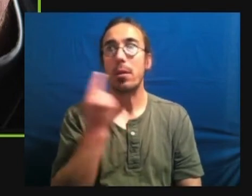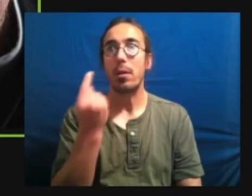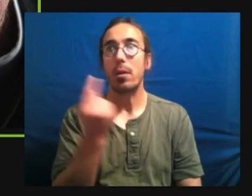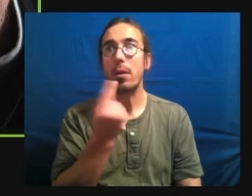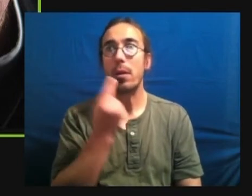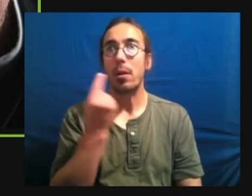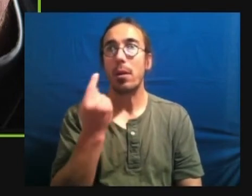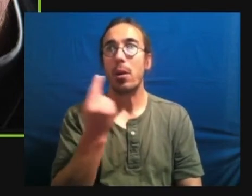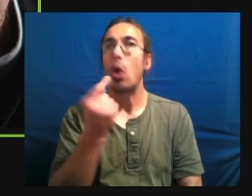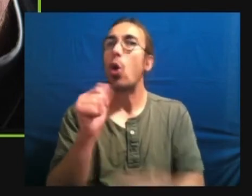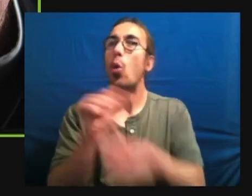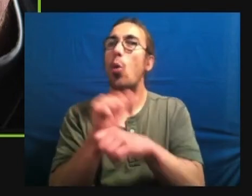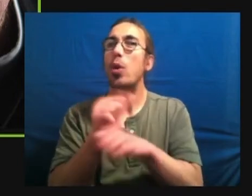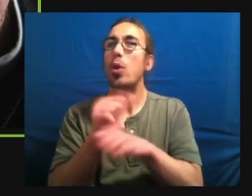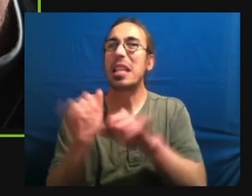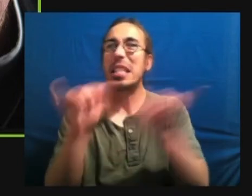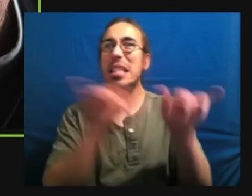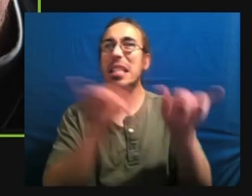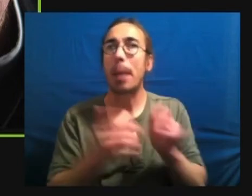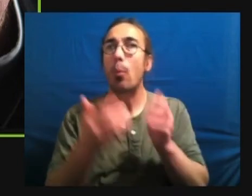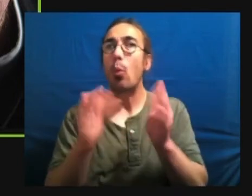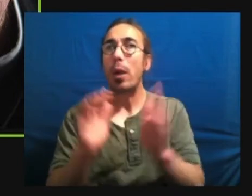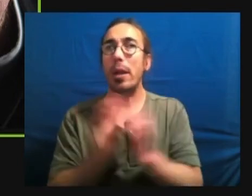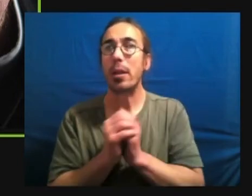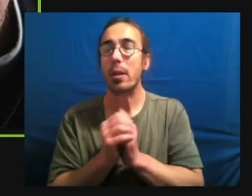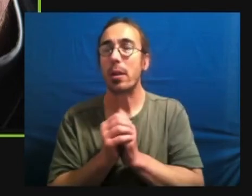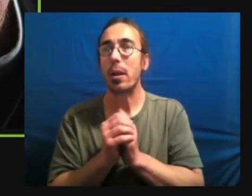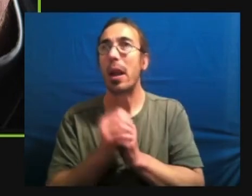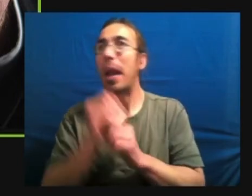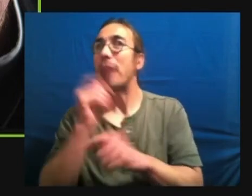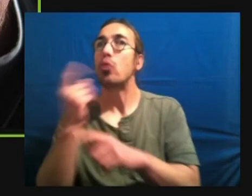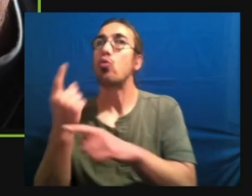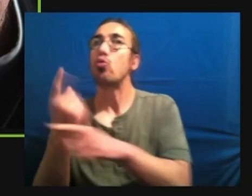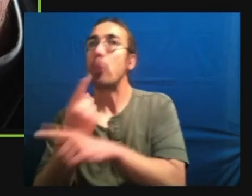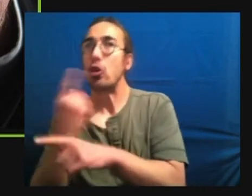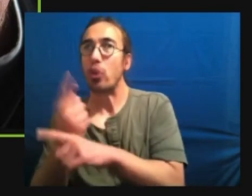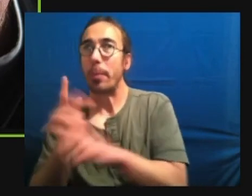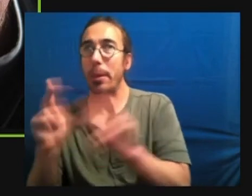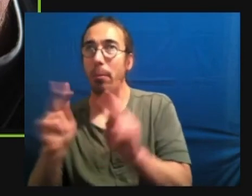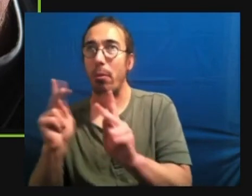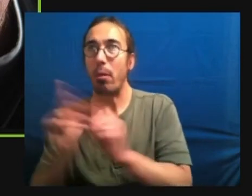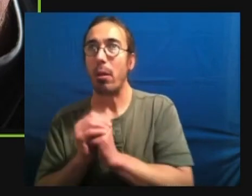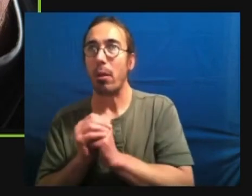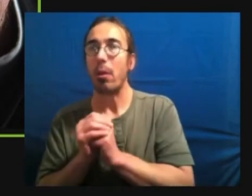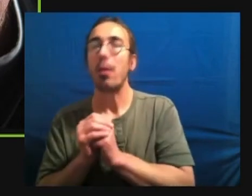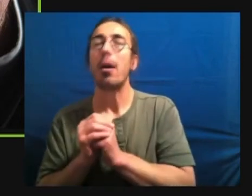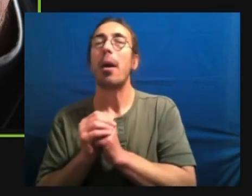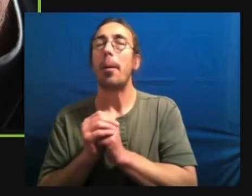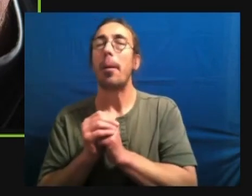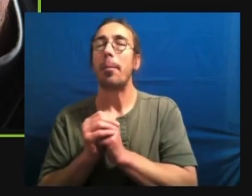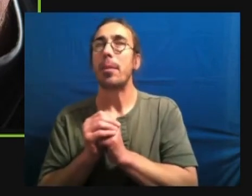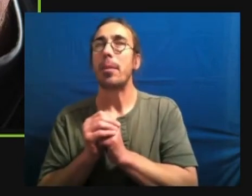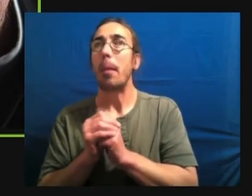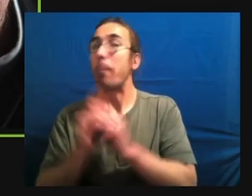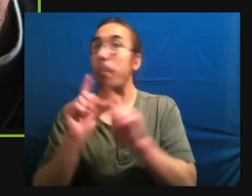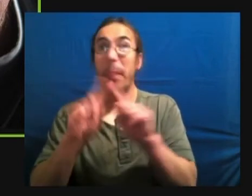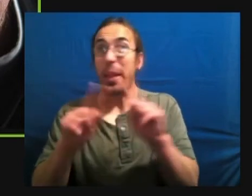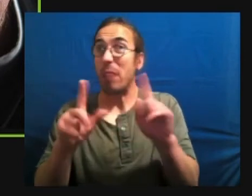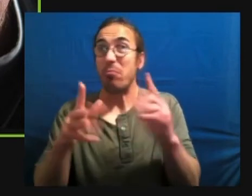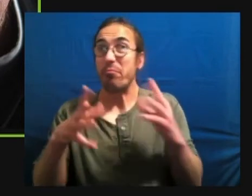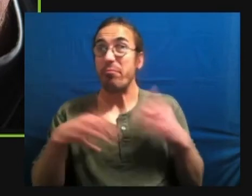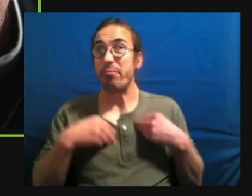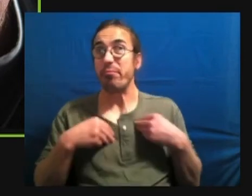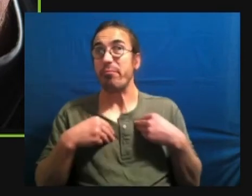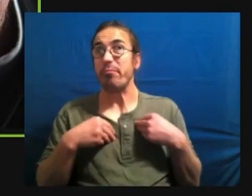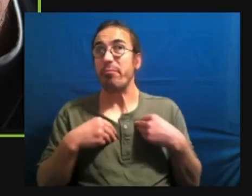work the same way as non-autistic people in collaboration, but that's totally okay. The way we